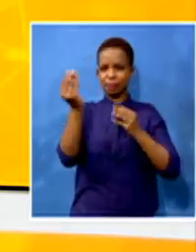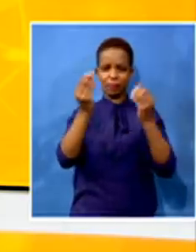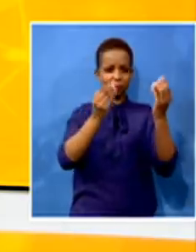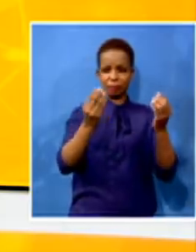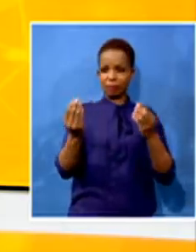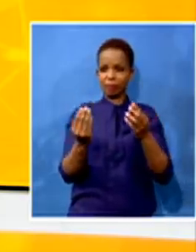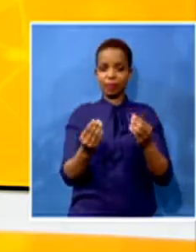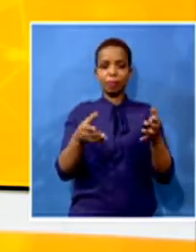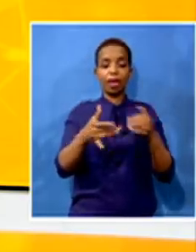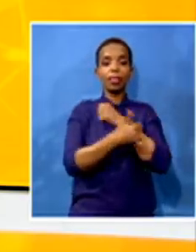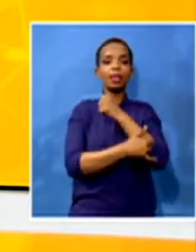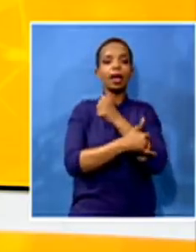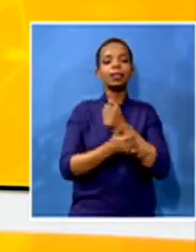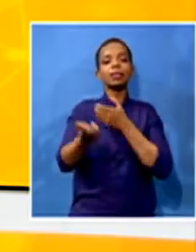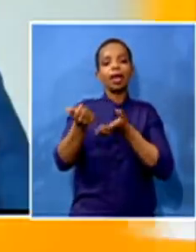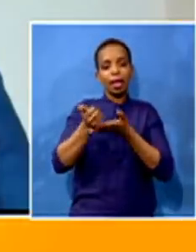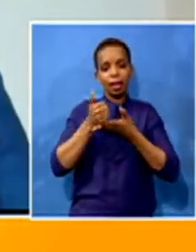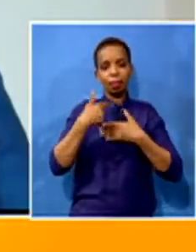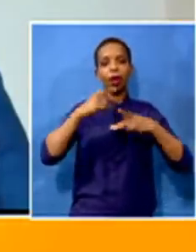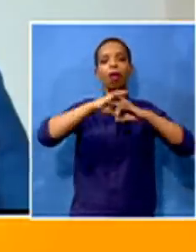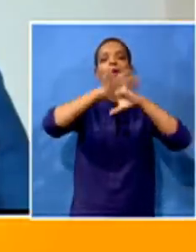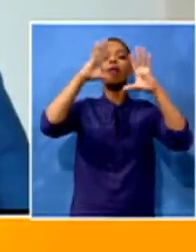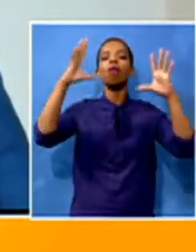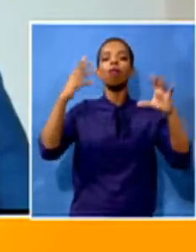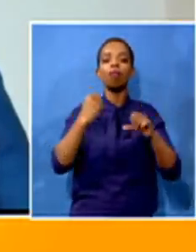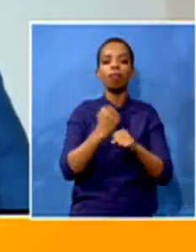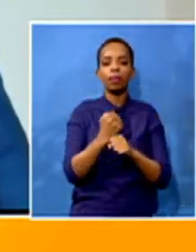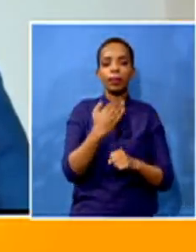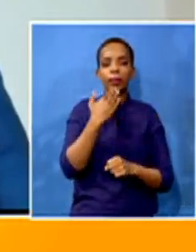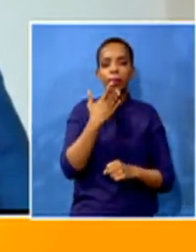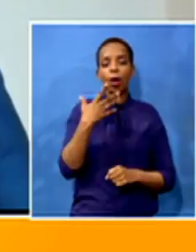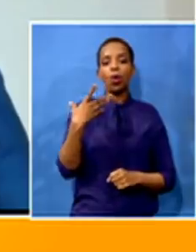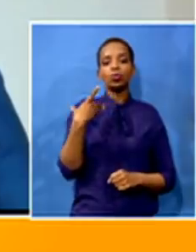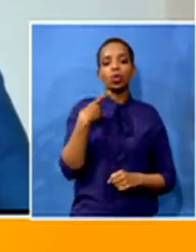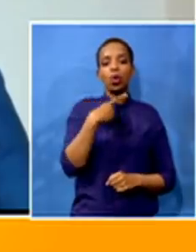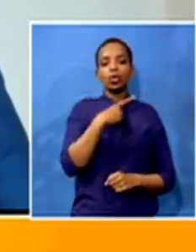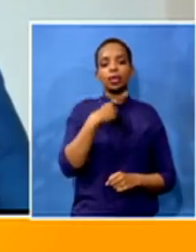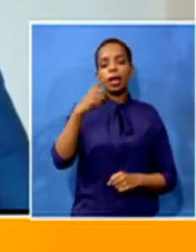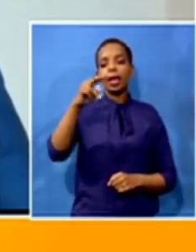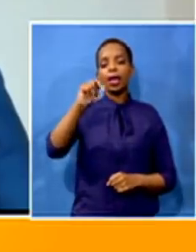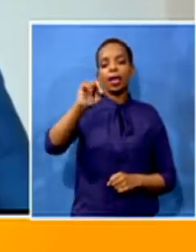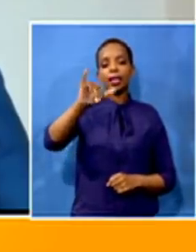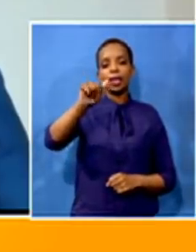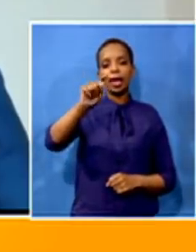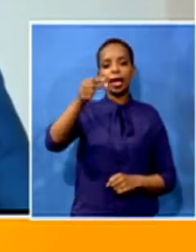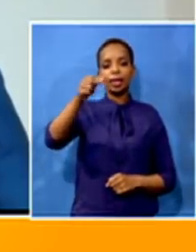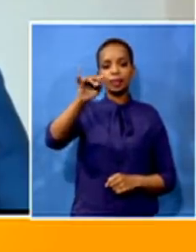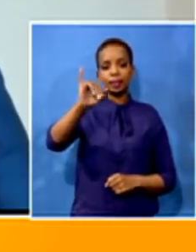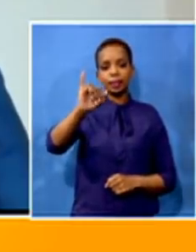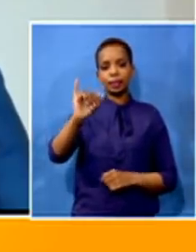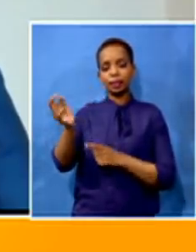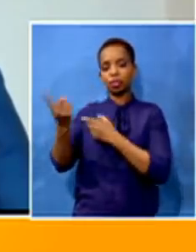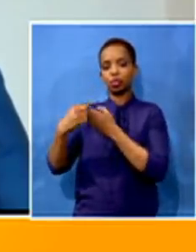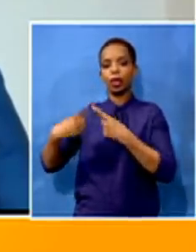we are now joined via Zoom by a health expert, Dr. Fundile Nyati. Thanks so much for your time and for speaking to us on Morning Live,